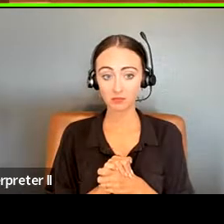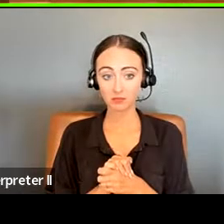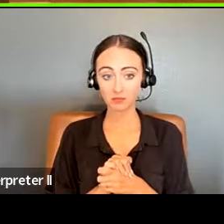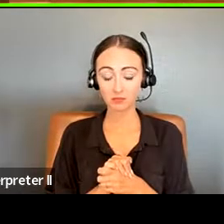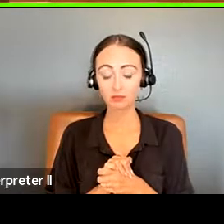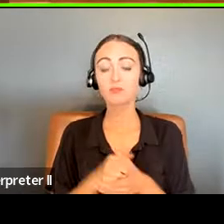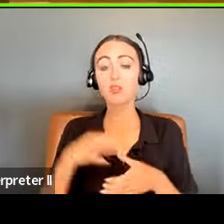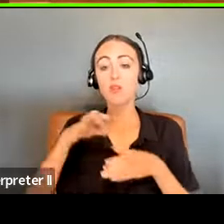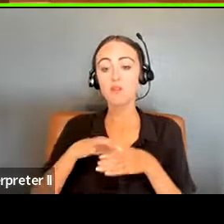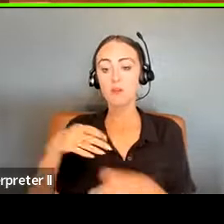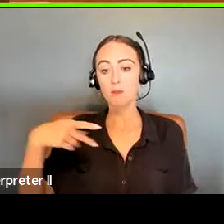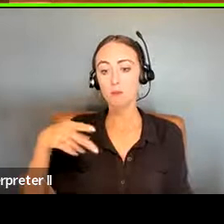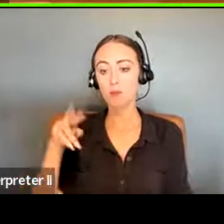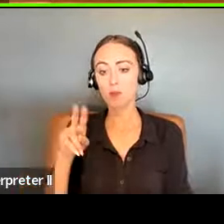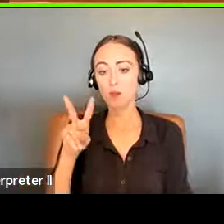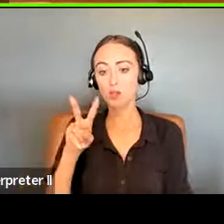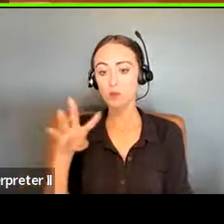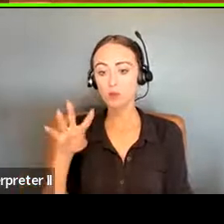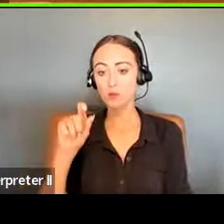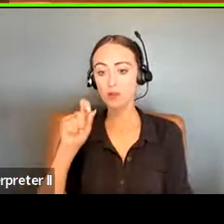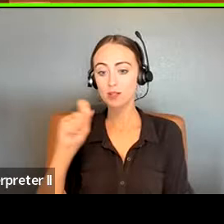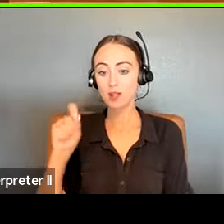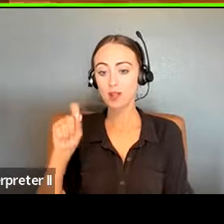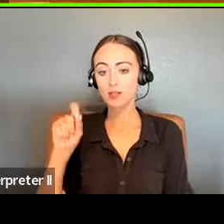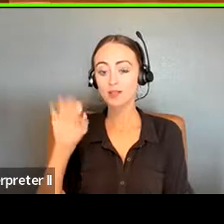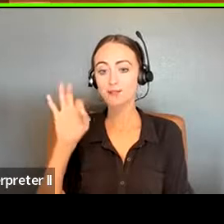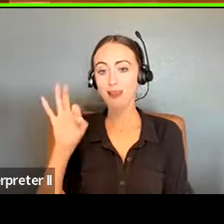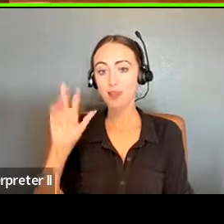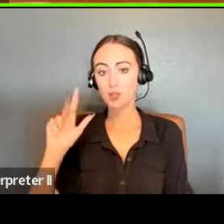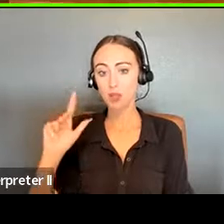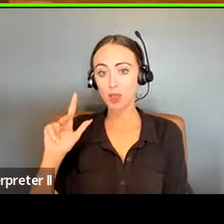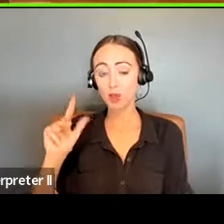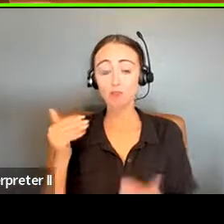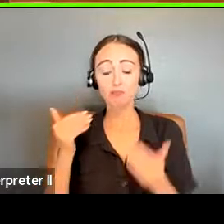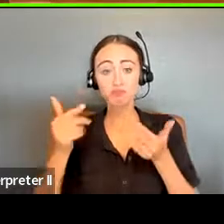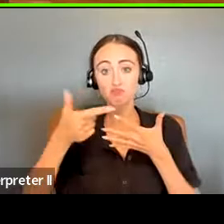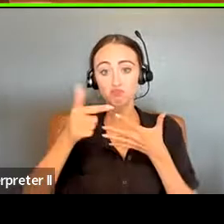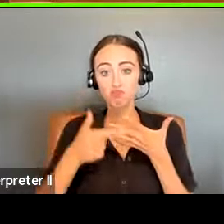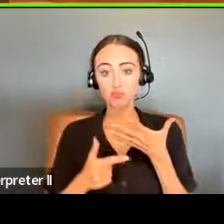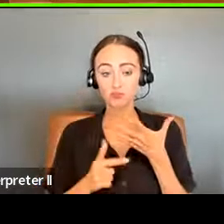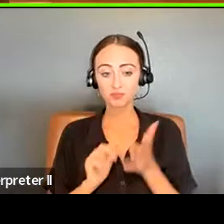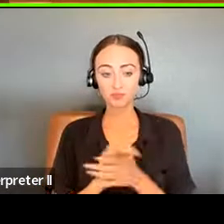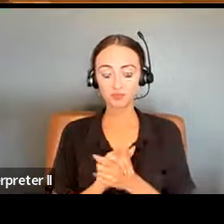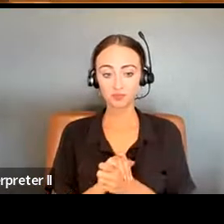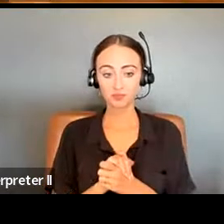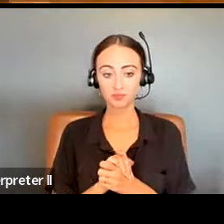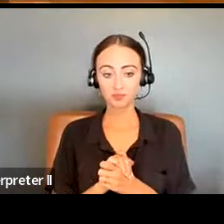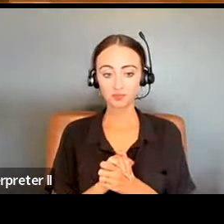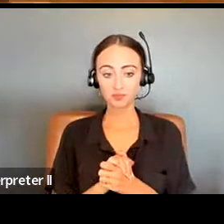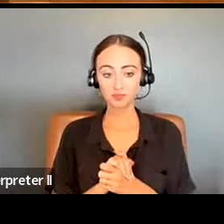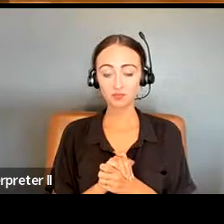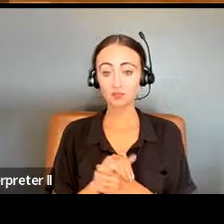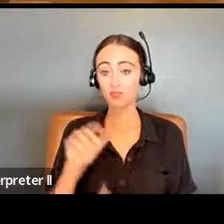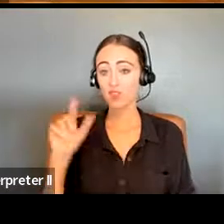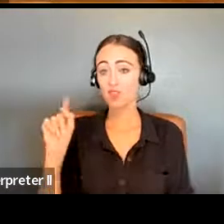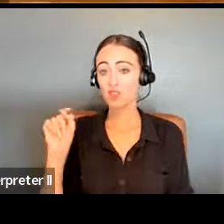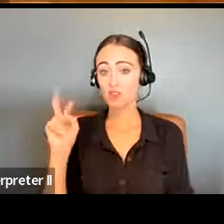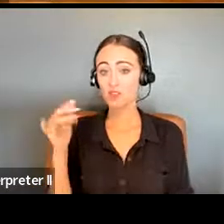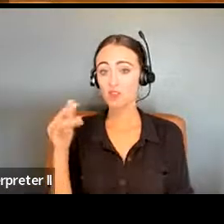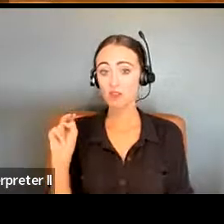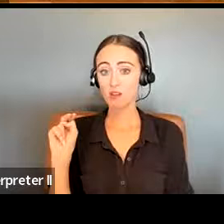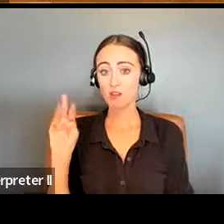The vote will be on PR 24-923. Madam Secretary, would you call the roll? Councilmember Trahan White.